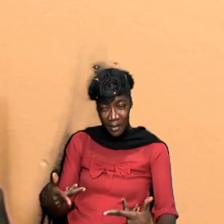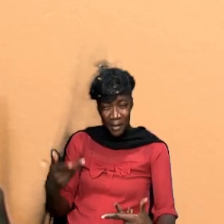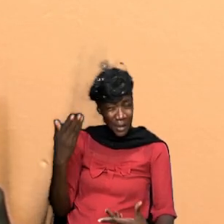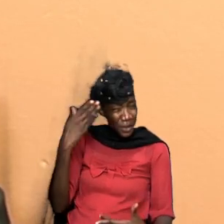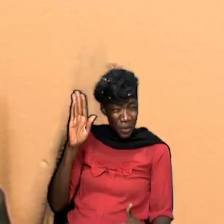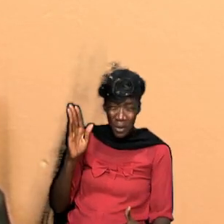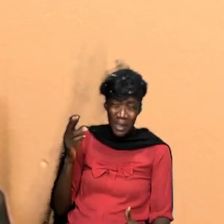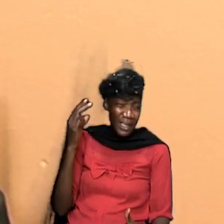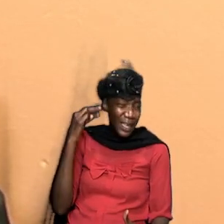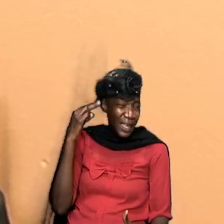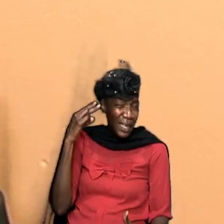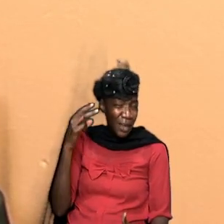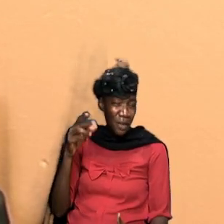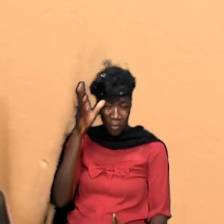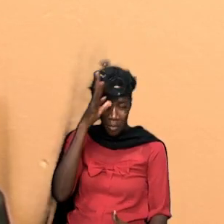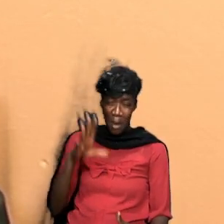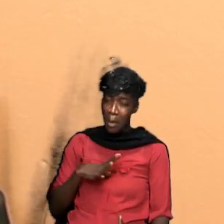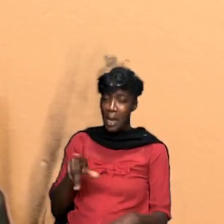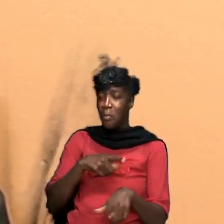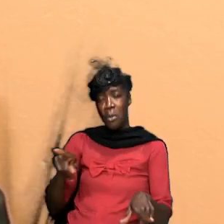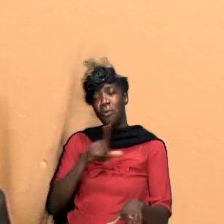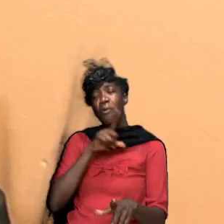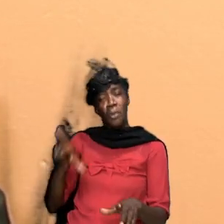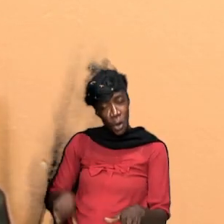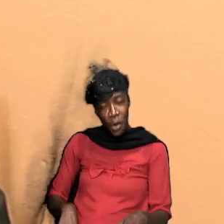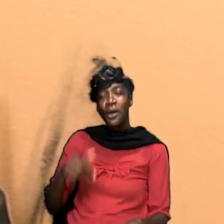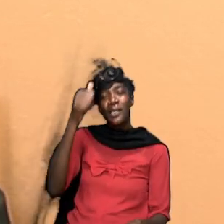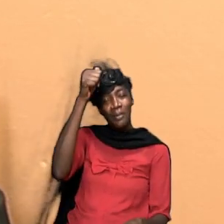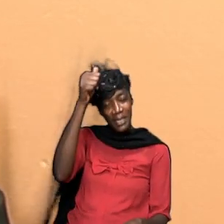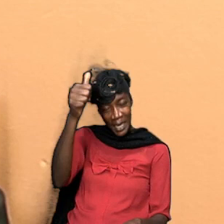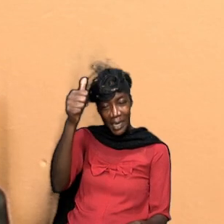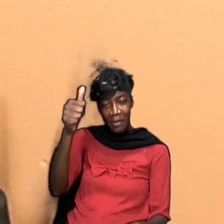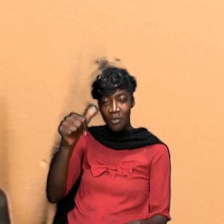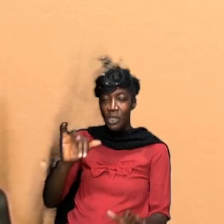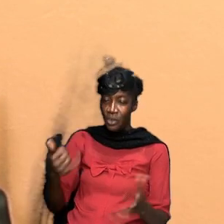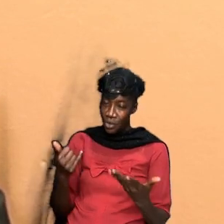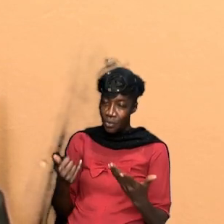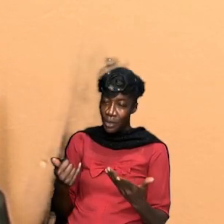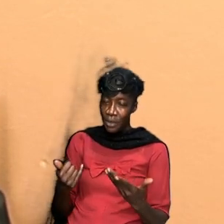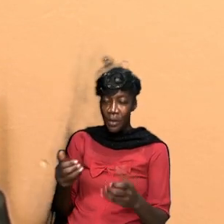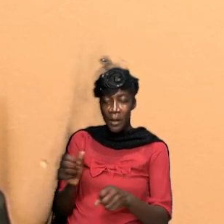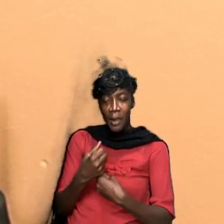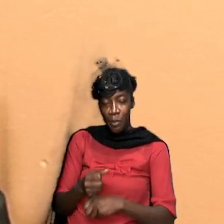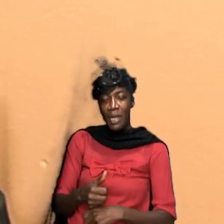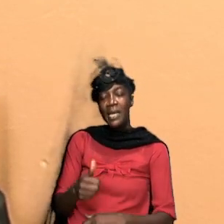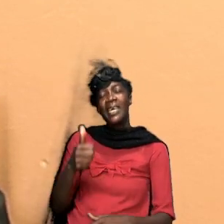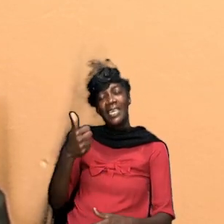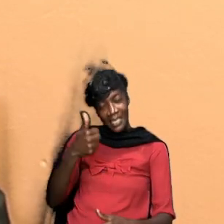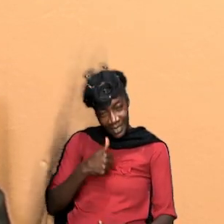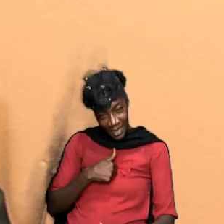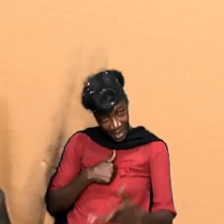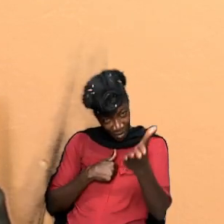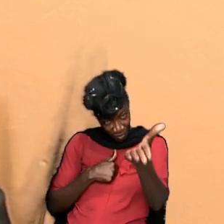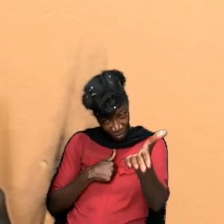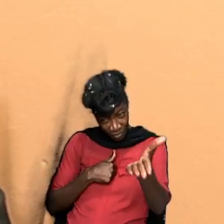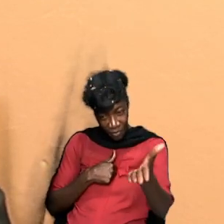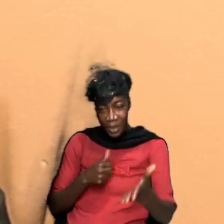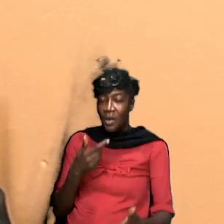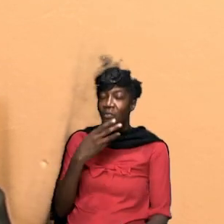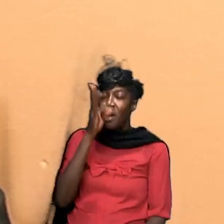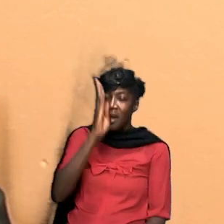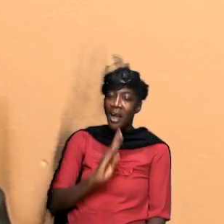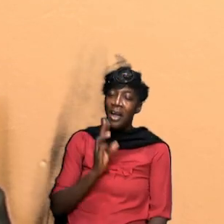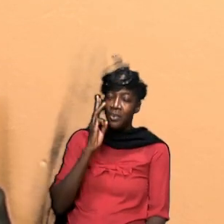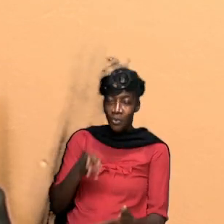hear from a man. You want to hear from the Lord himself. And I just want to avail myself, you know, for the will of God to be